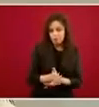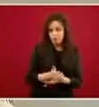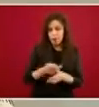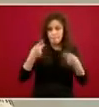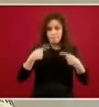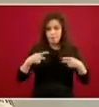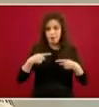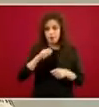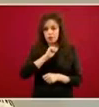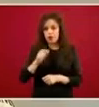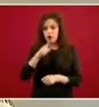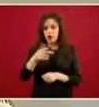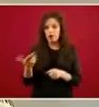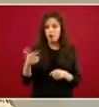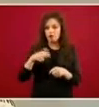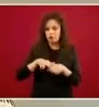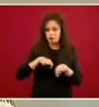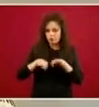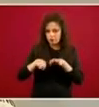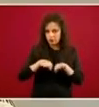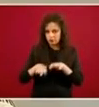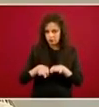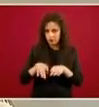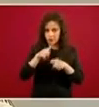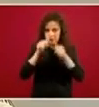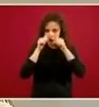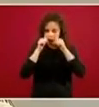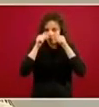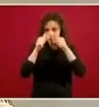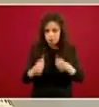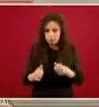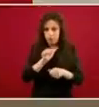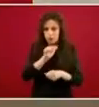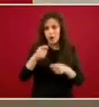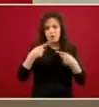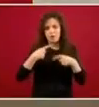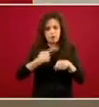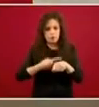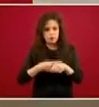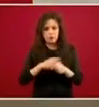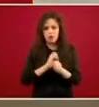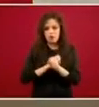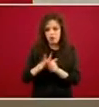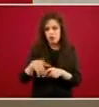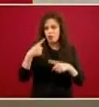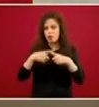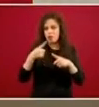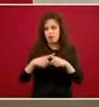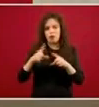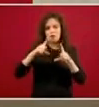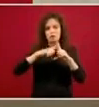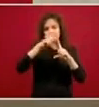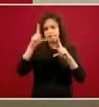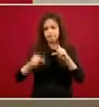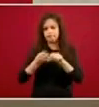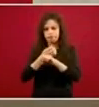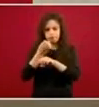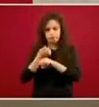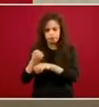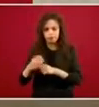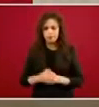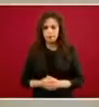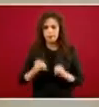against the health sector personnel that's treating cases of COVID-19 that have been